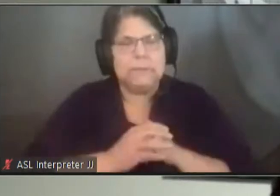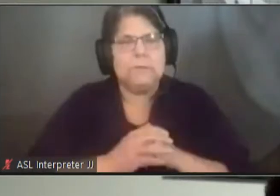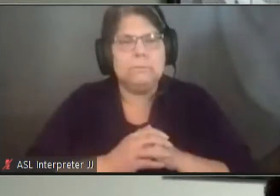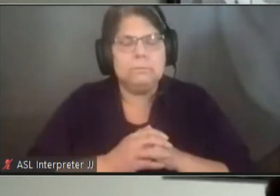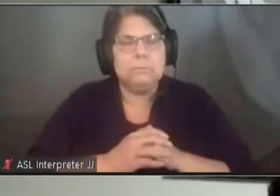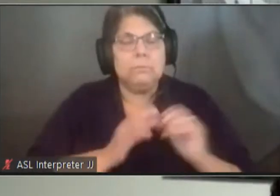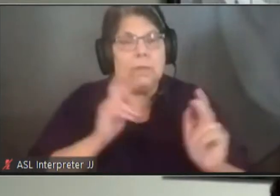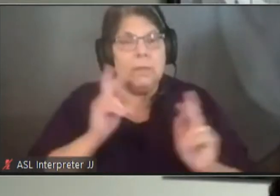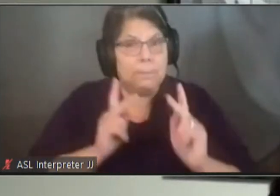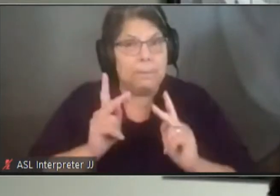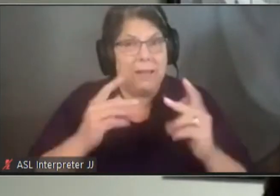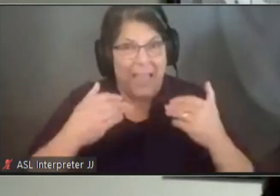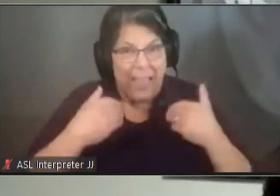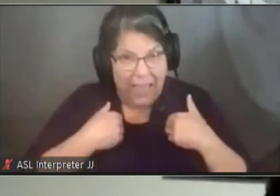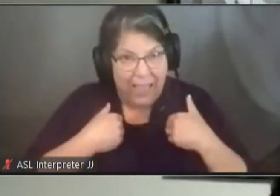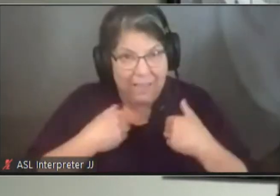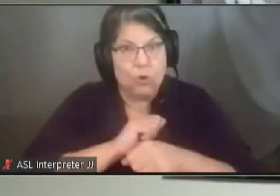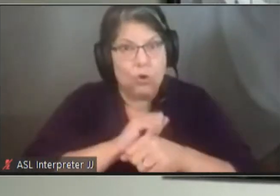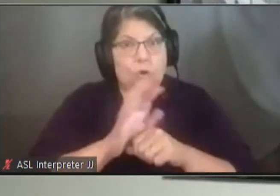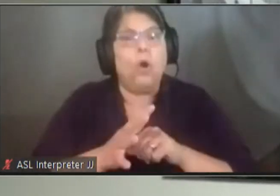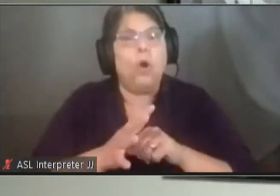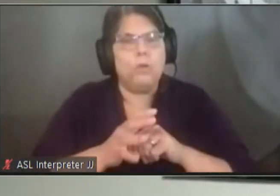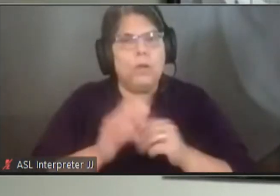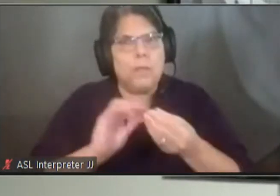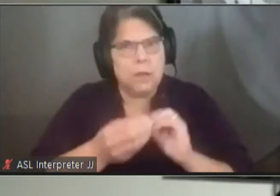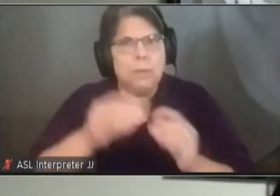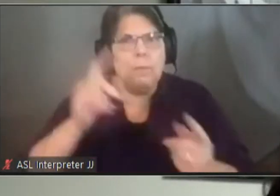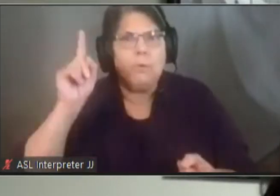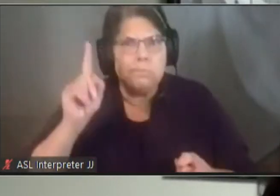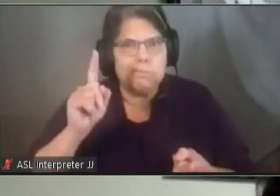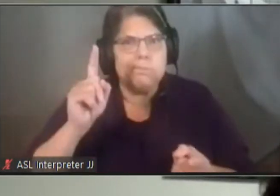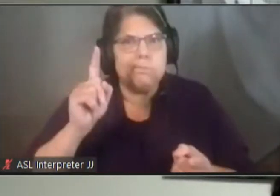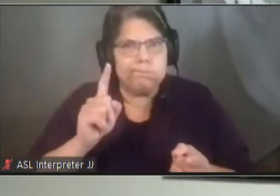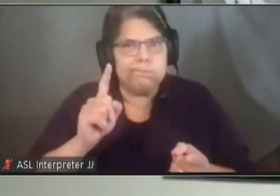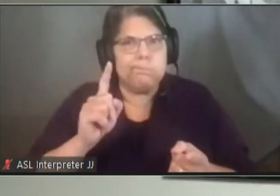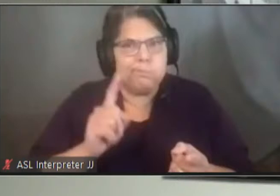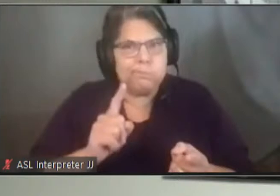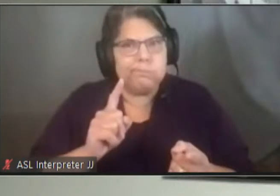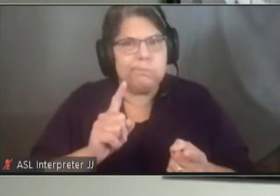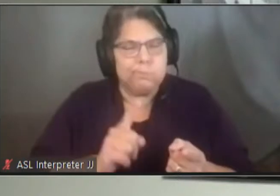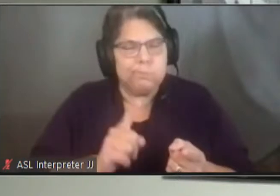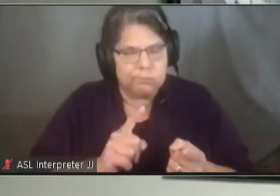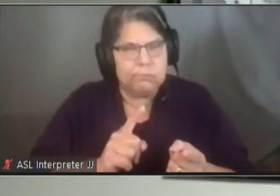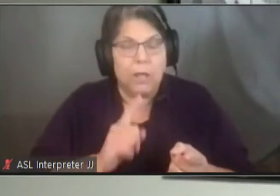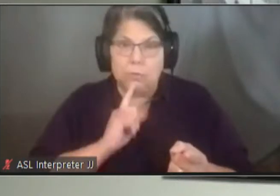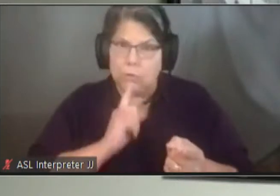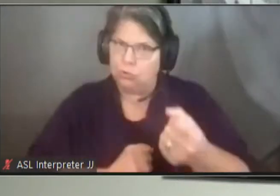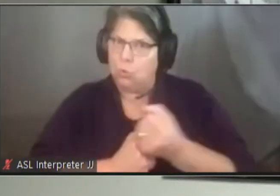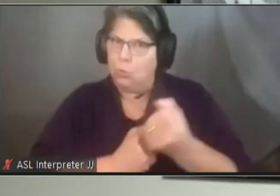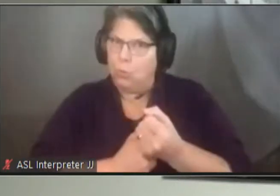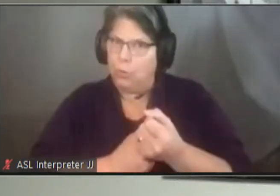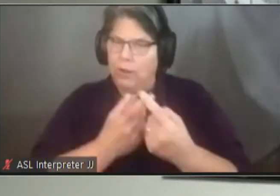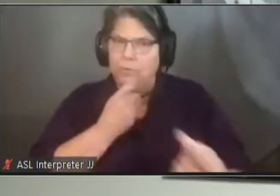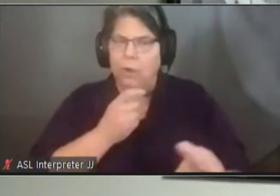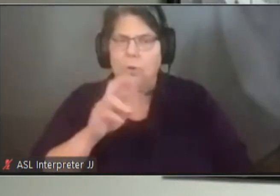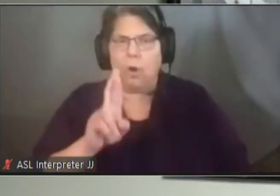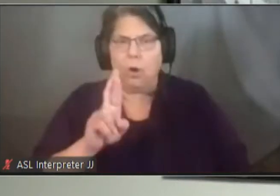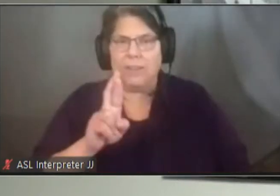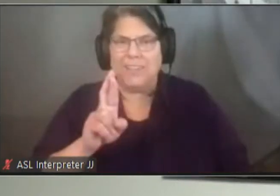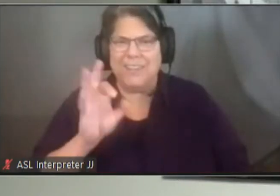but steadily decreasing, and that's confirmed by a statistic, an REF value